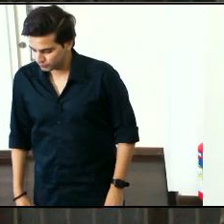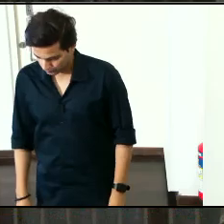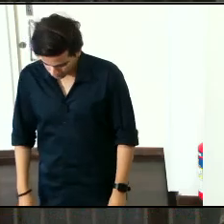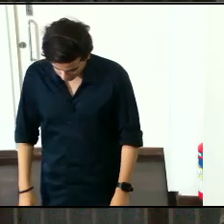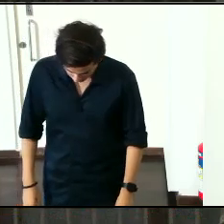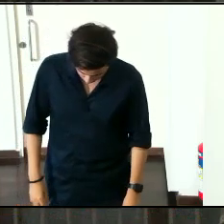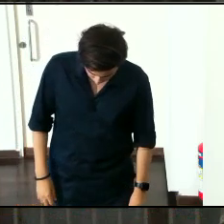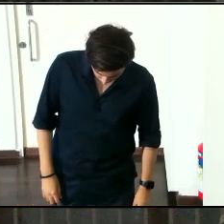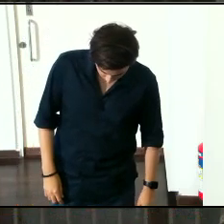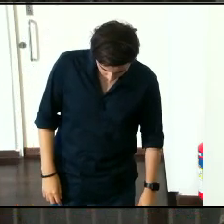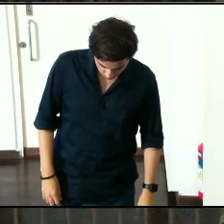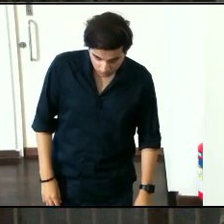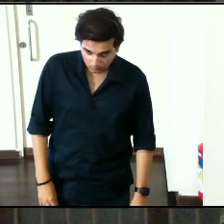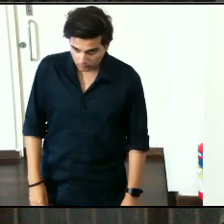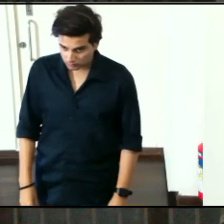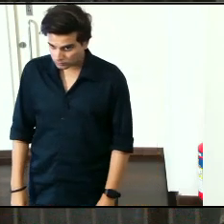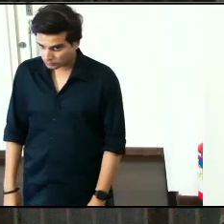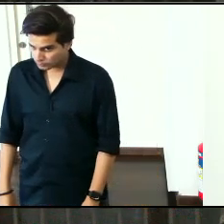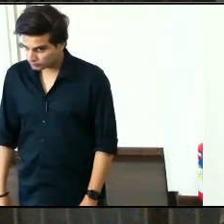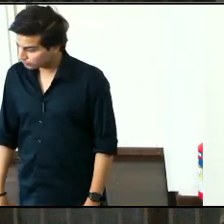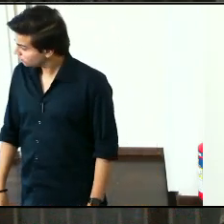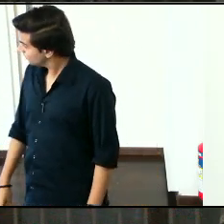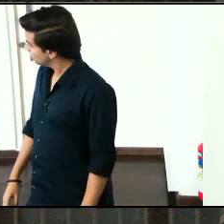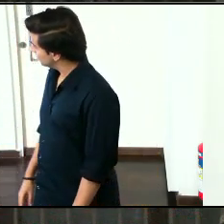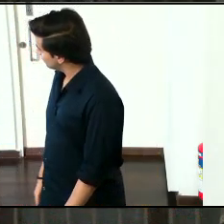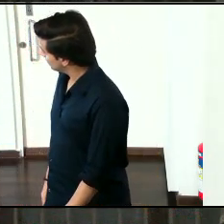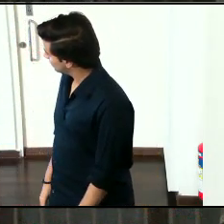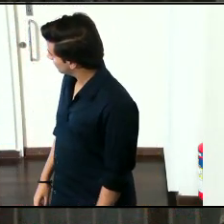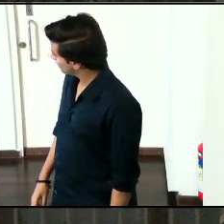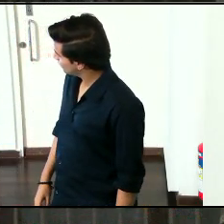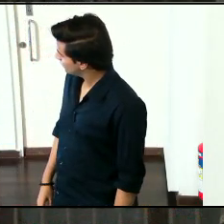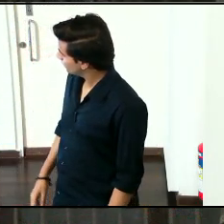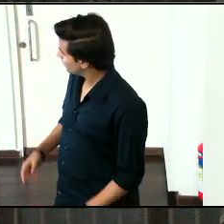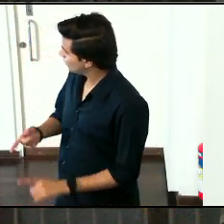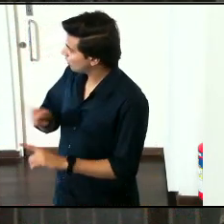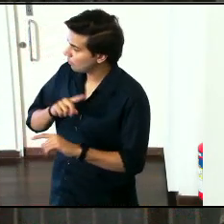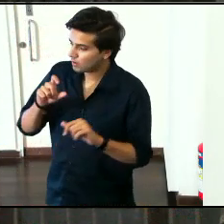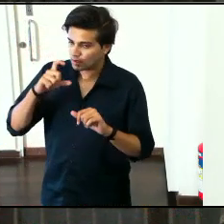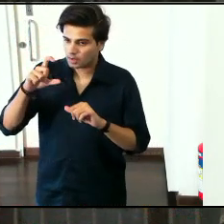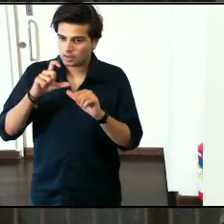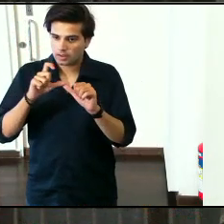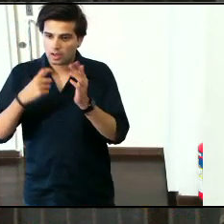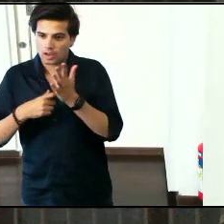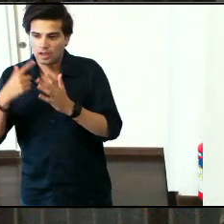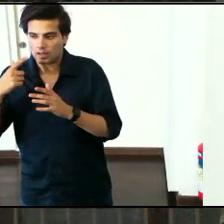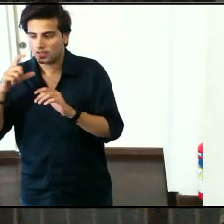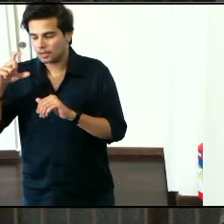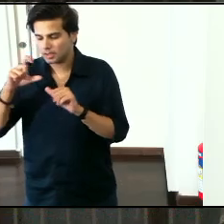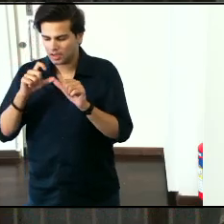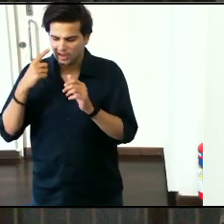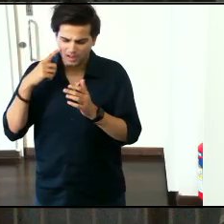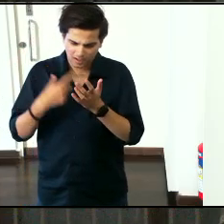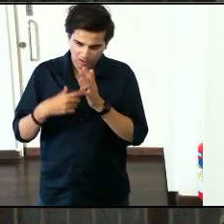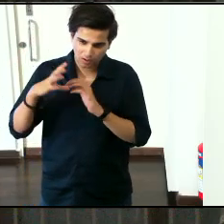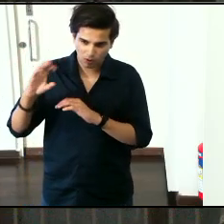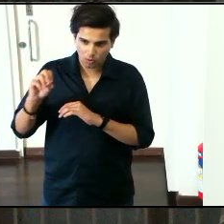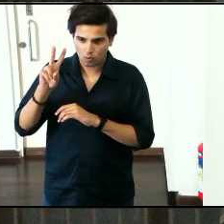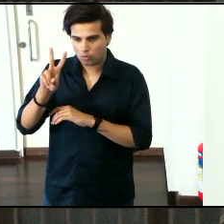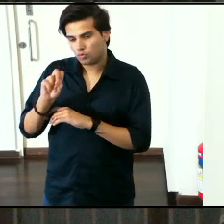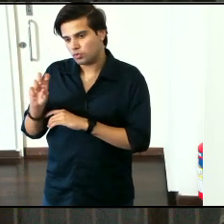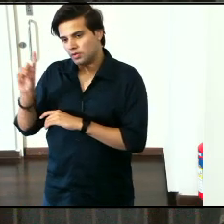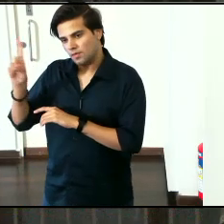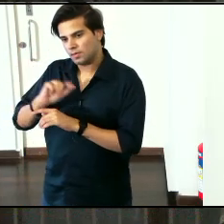This is from Cairo. I used to do some work with groups there. I had gone there just soon after